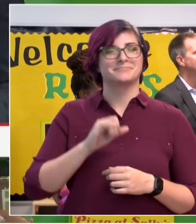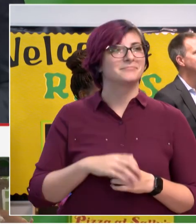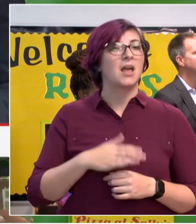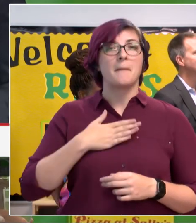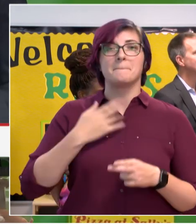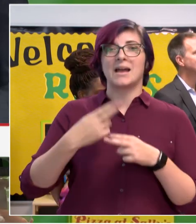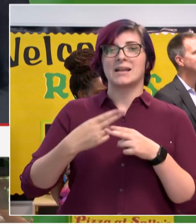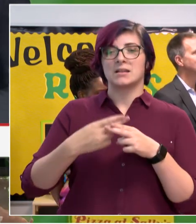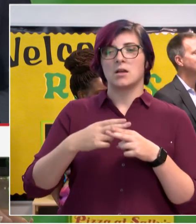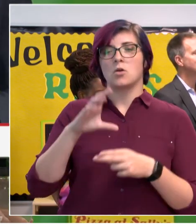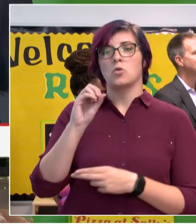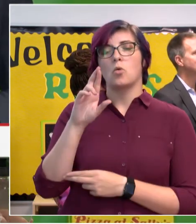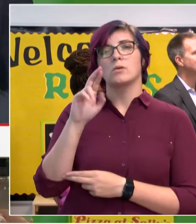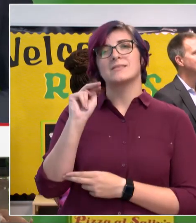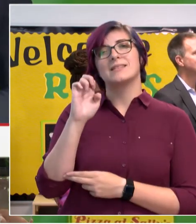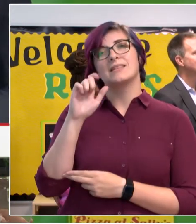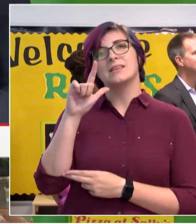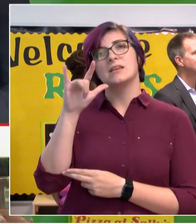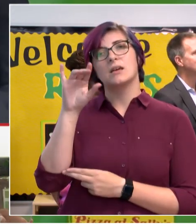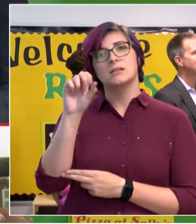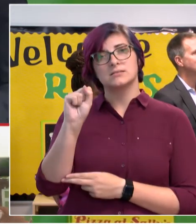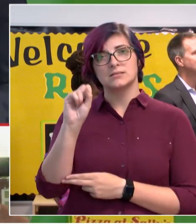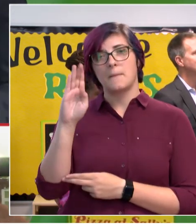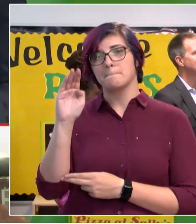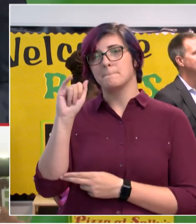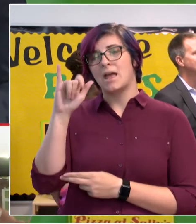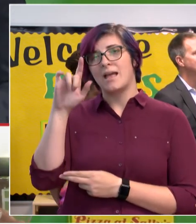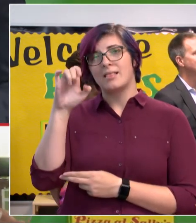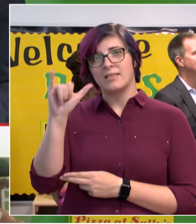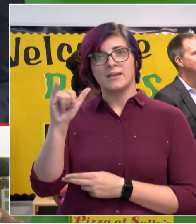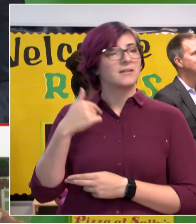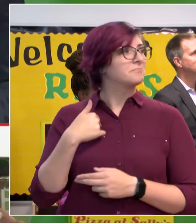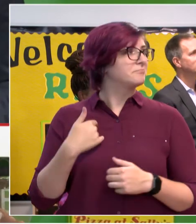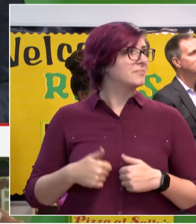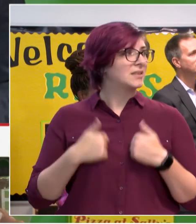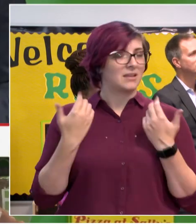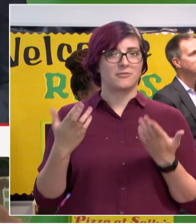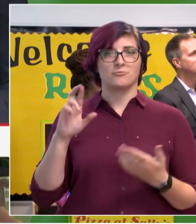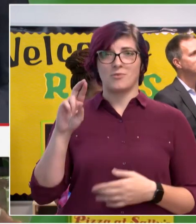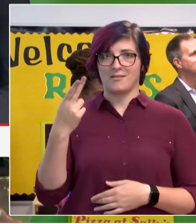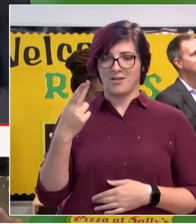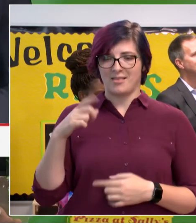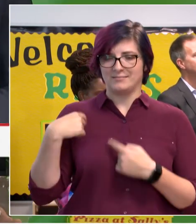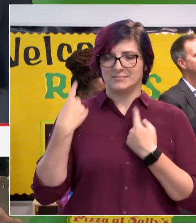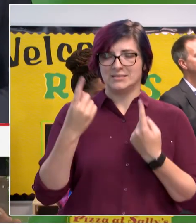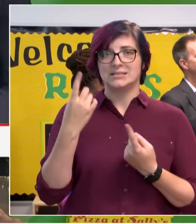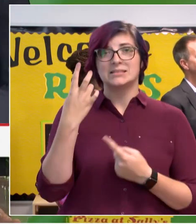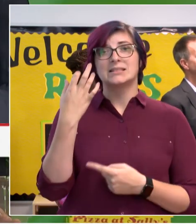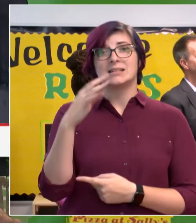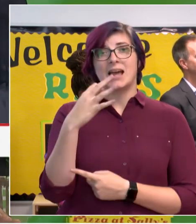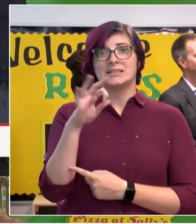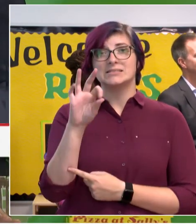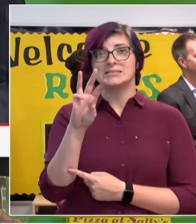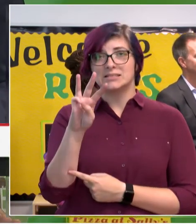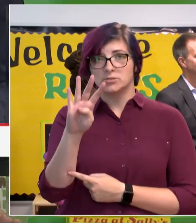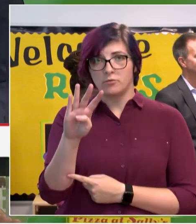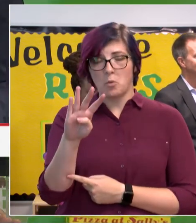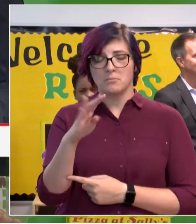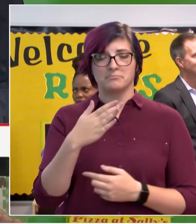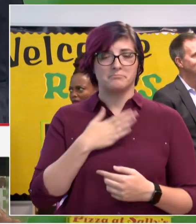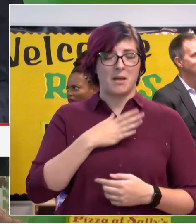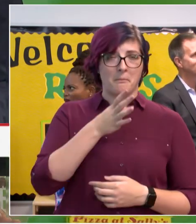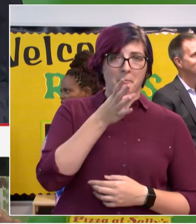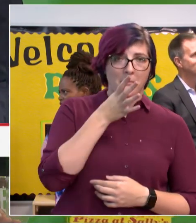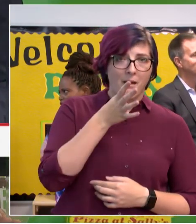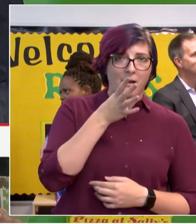My name is Cornelius Bailey. I've been a resident of Randle, Highlands since 1964. I had my mother and my wife